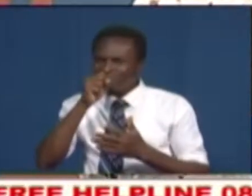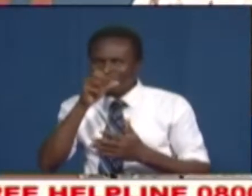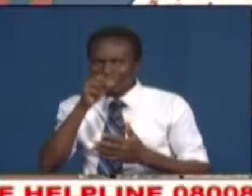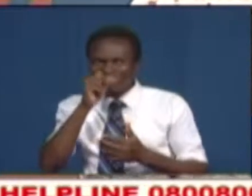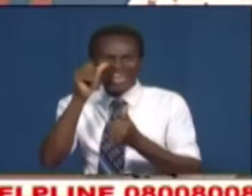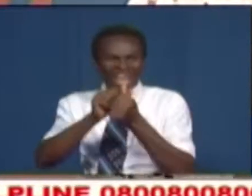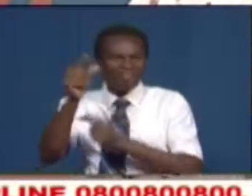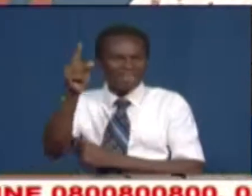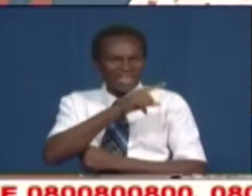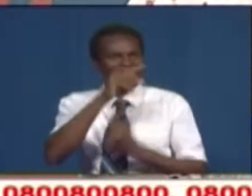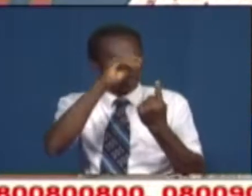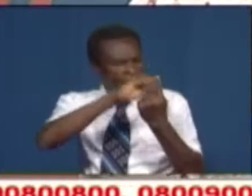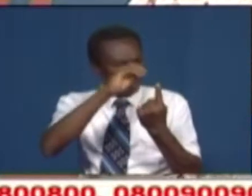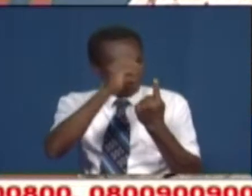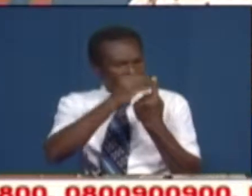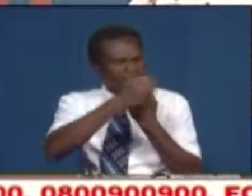day.